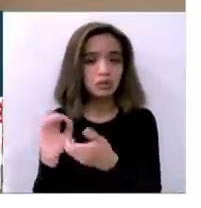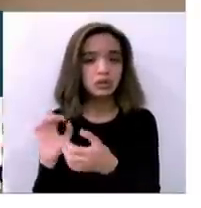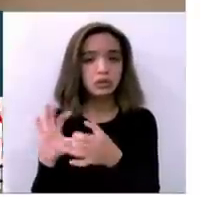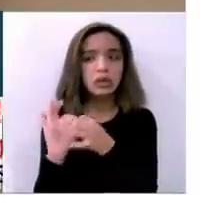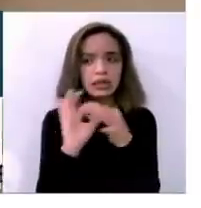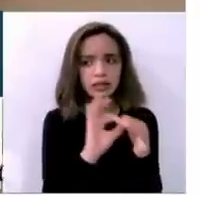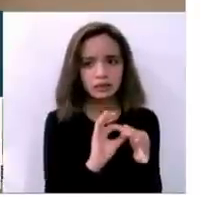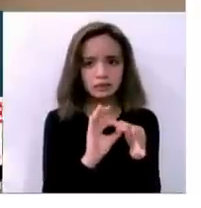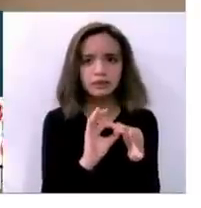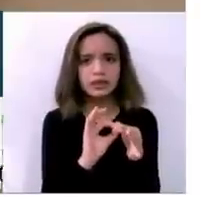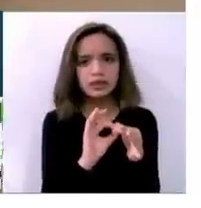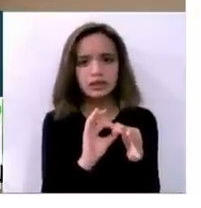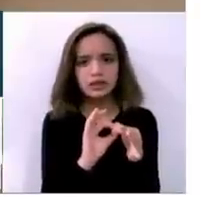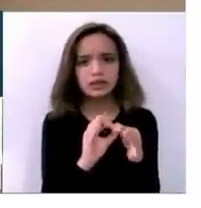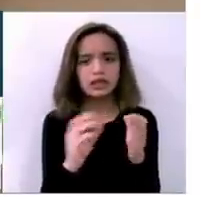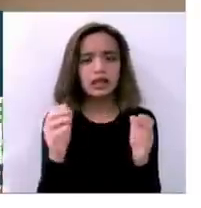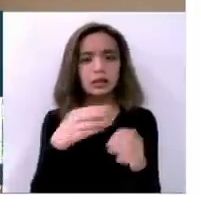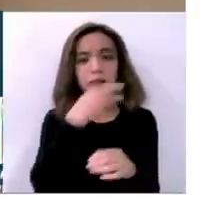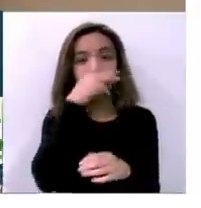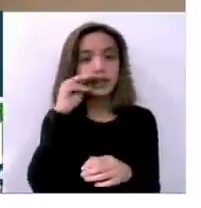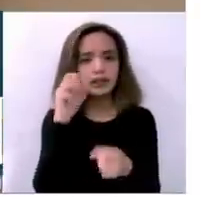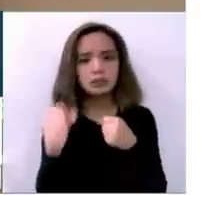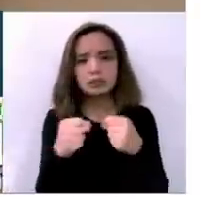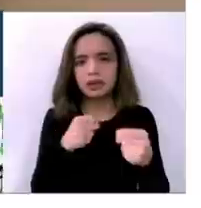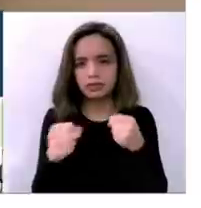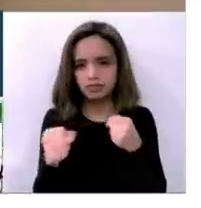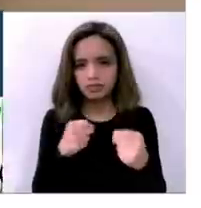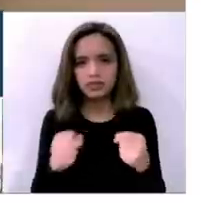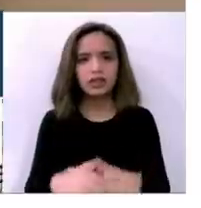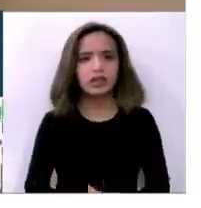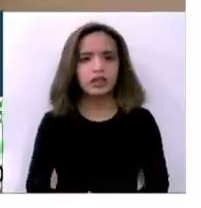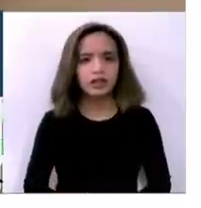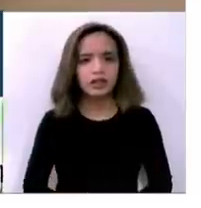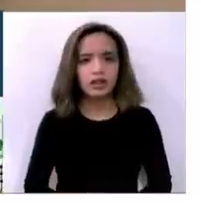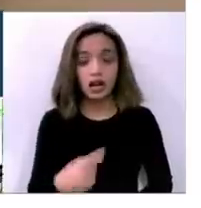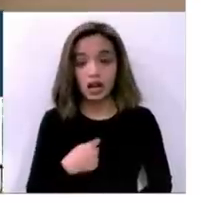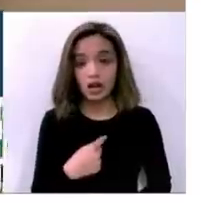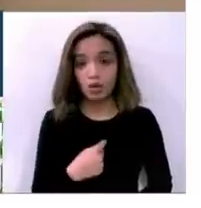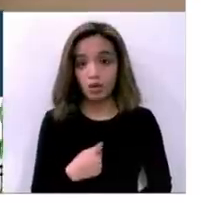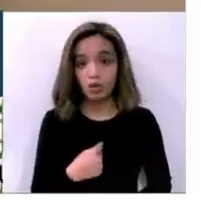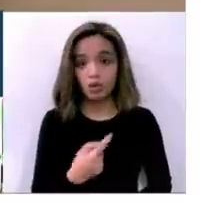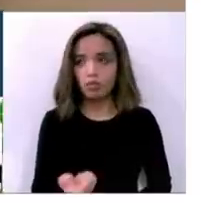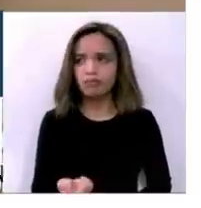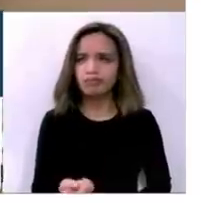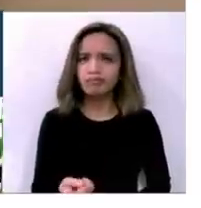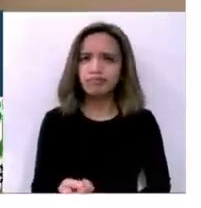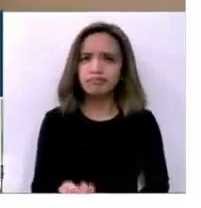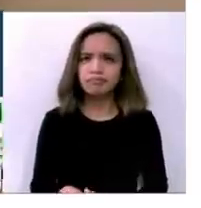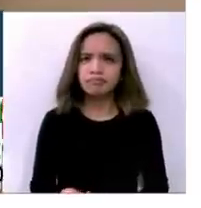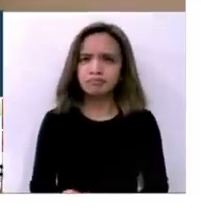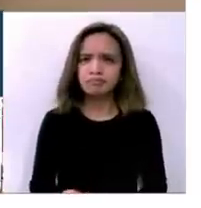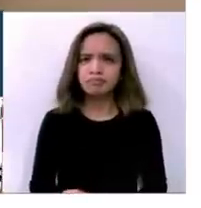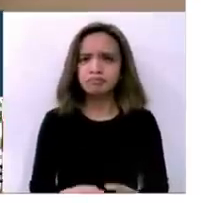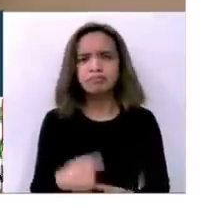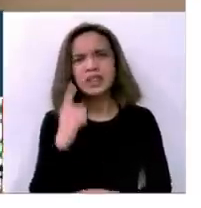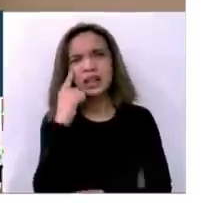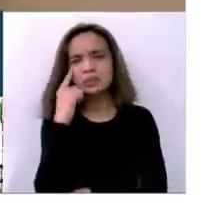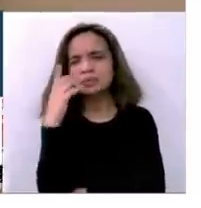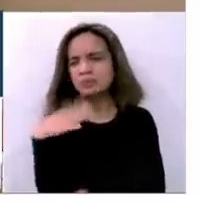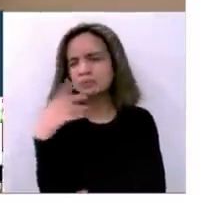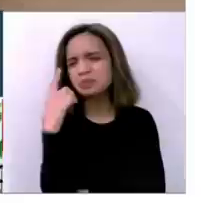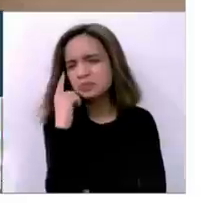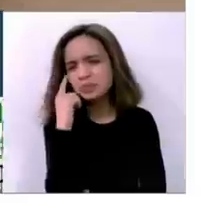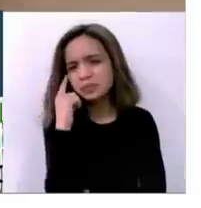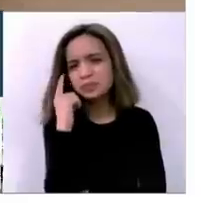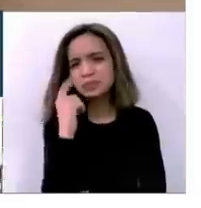with Manny Pacquiao. Ako naman, give me a chance also to think about it, no? With my